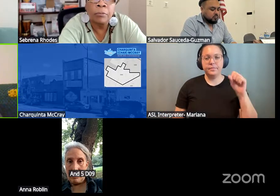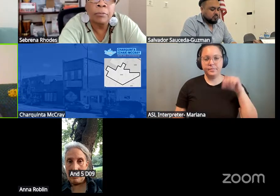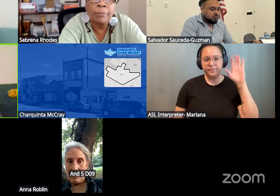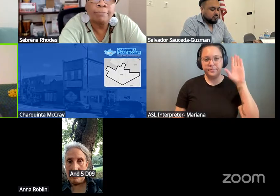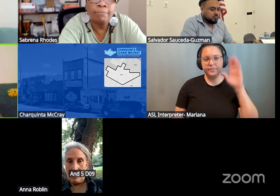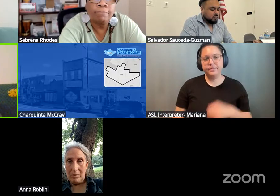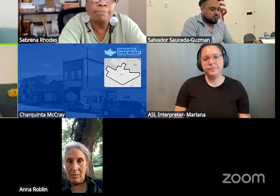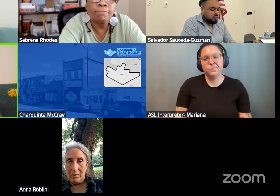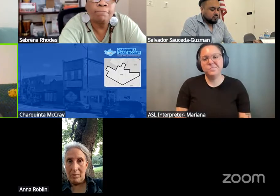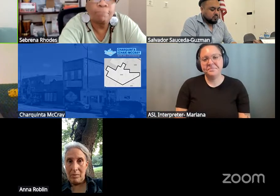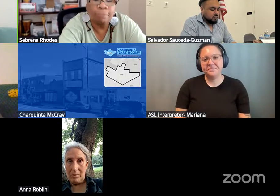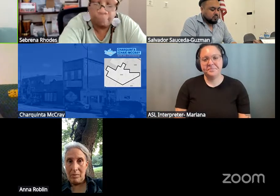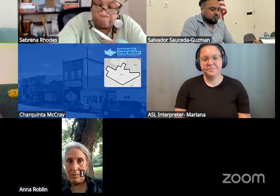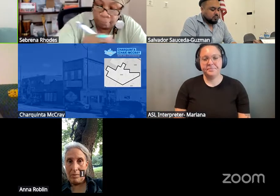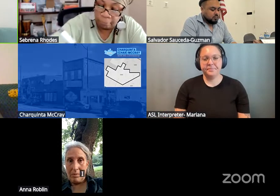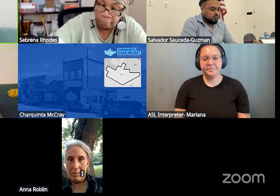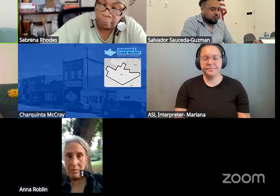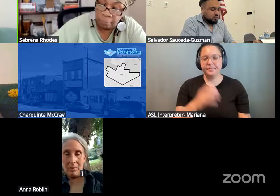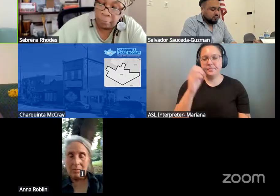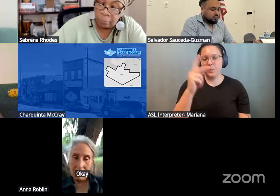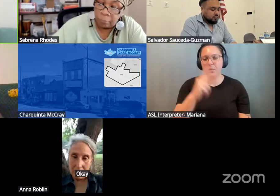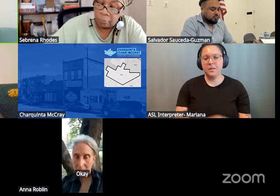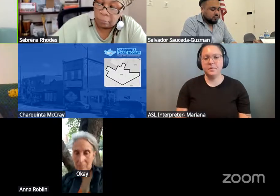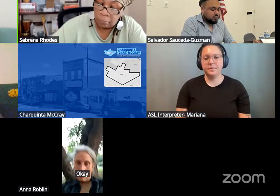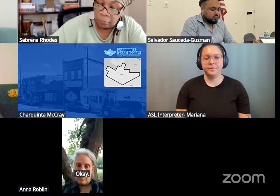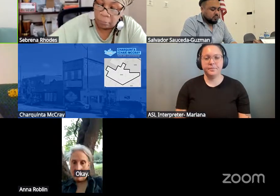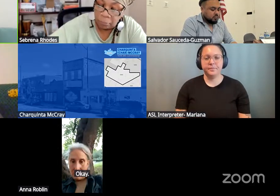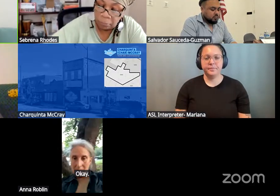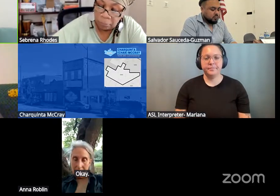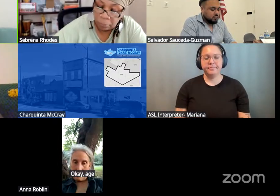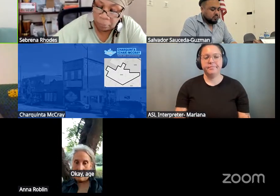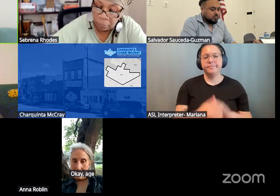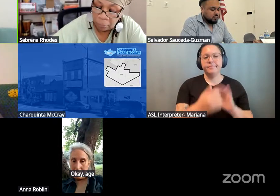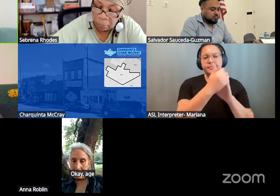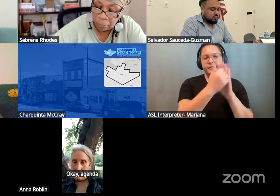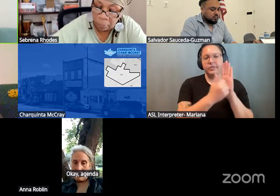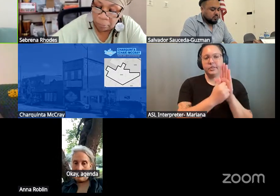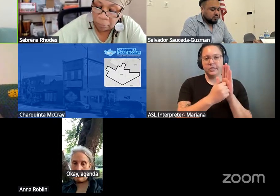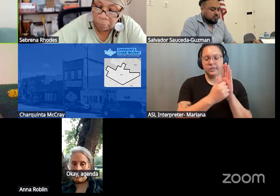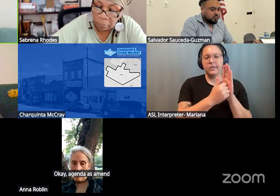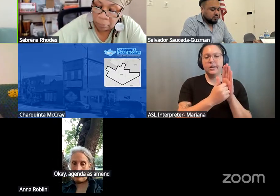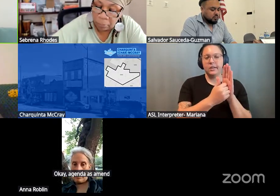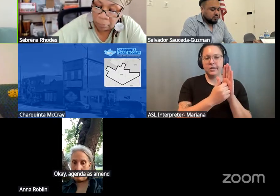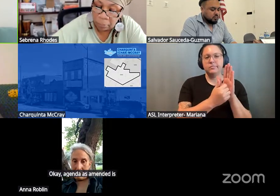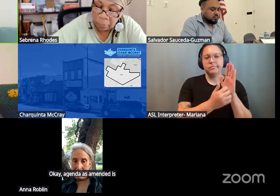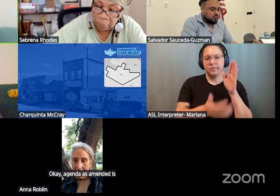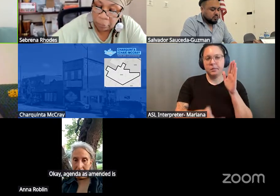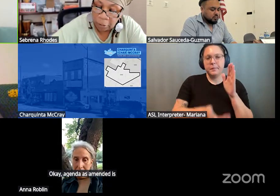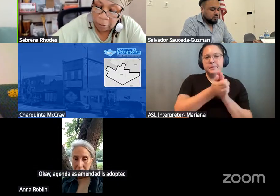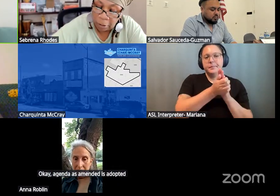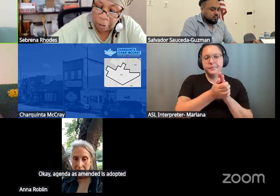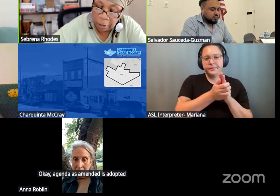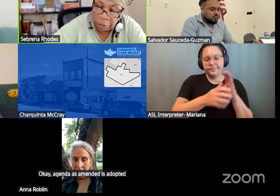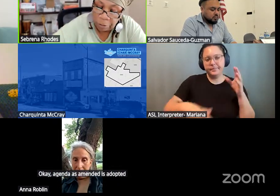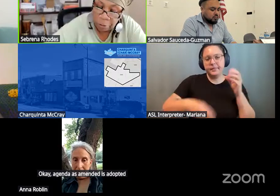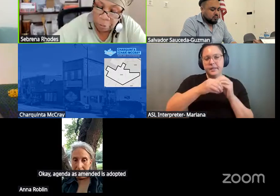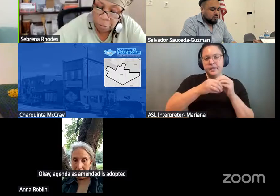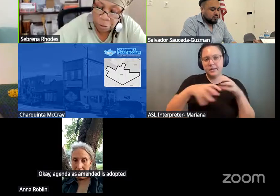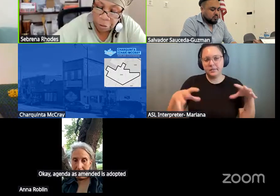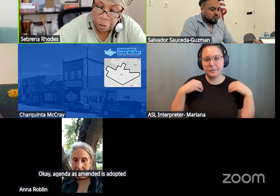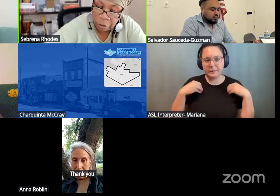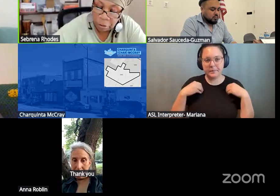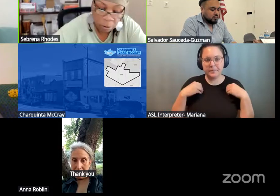Aye. Okay. Agenda as amended is adopted. Thank